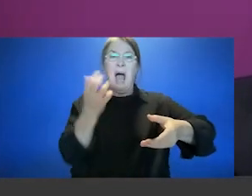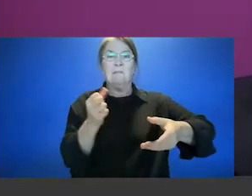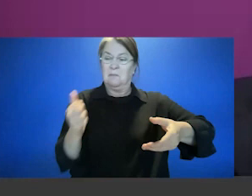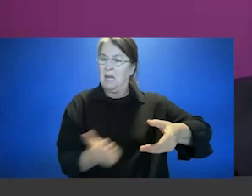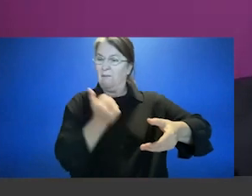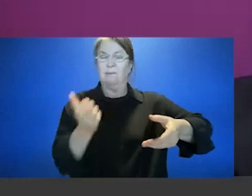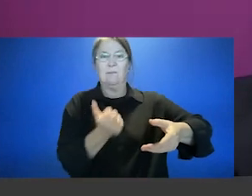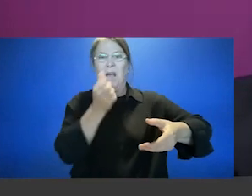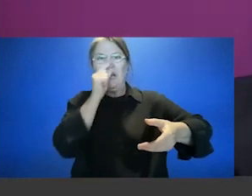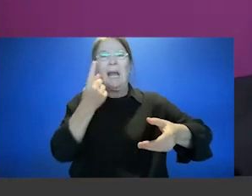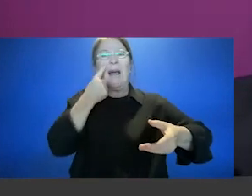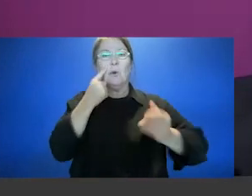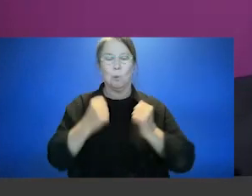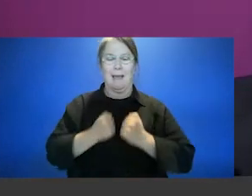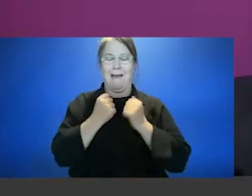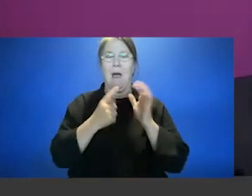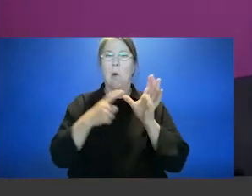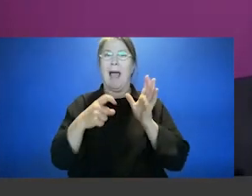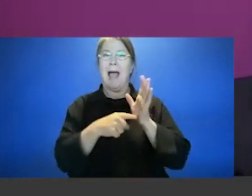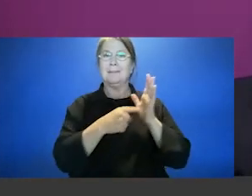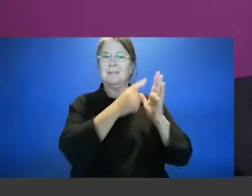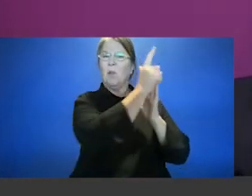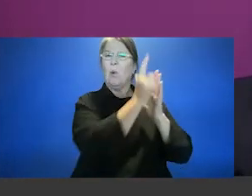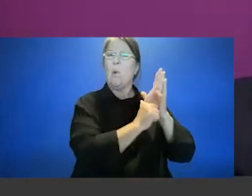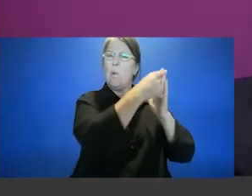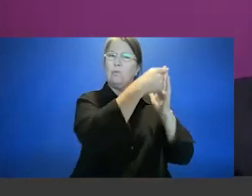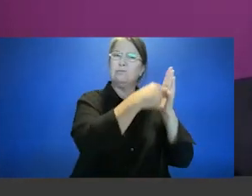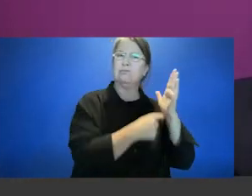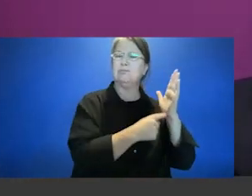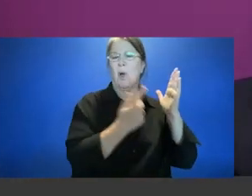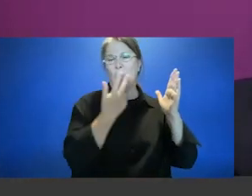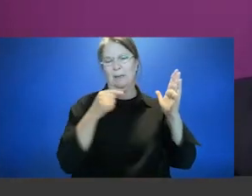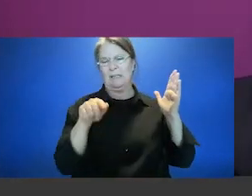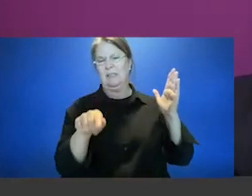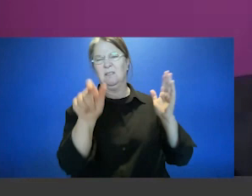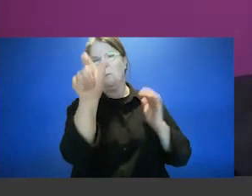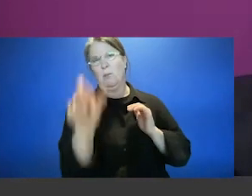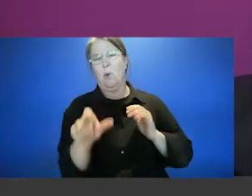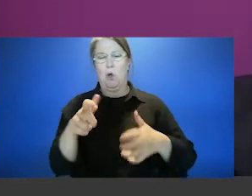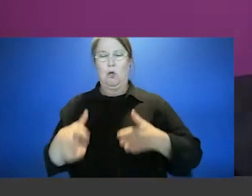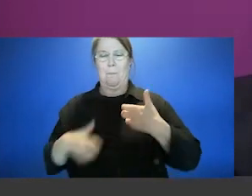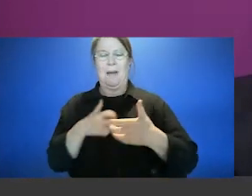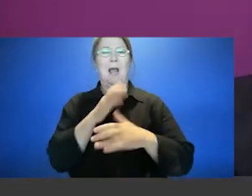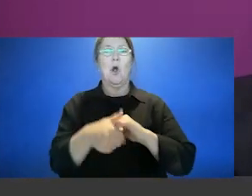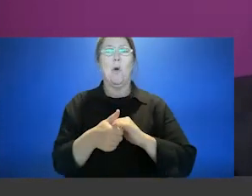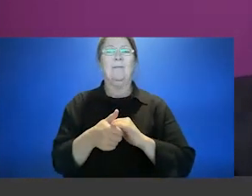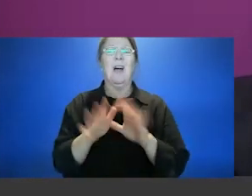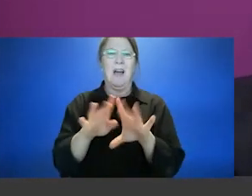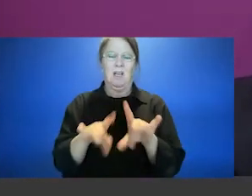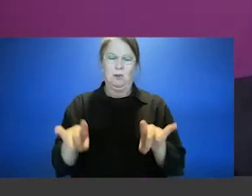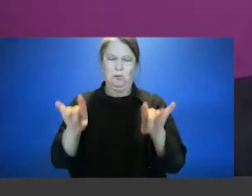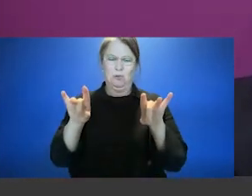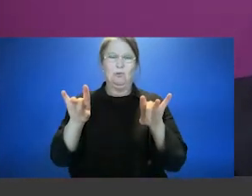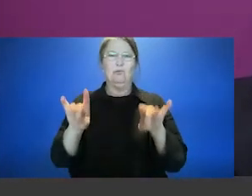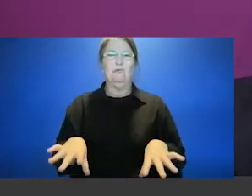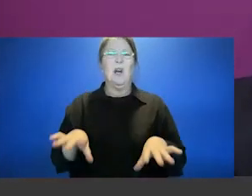For example, if it's clearly a complaint that's about a federal body, we know that that matter is